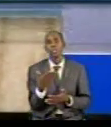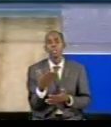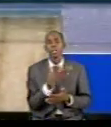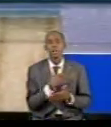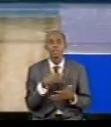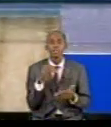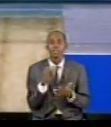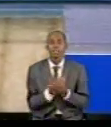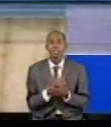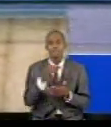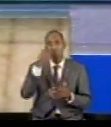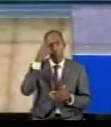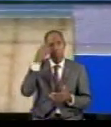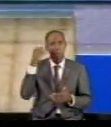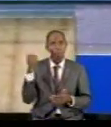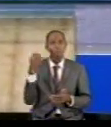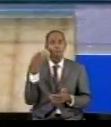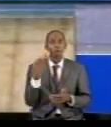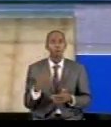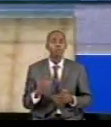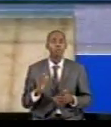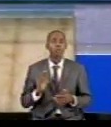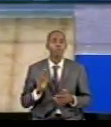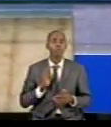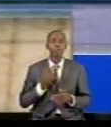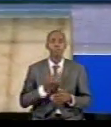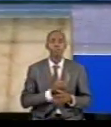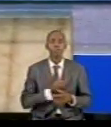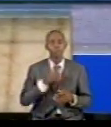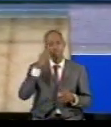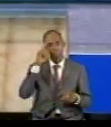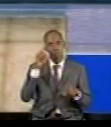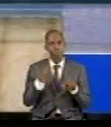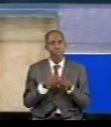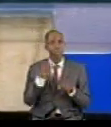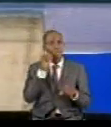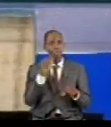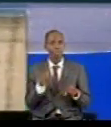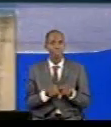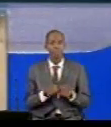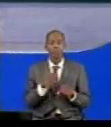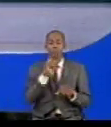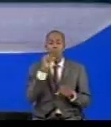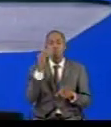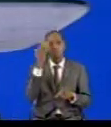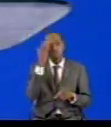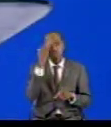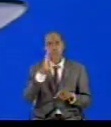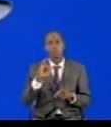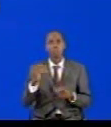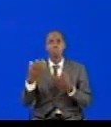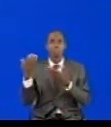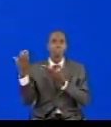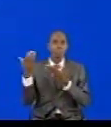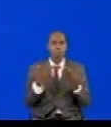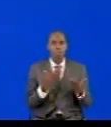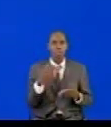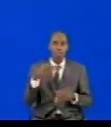and that because of false brethren, unawares brought in, who came